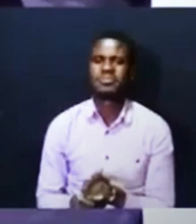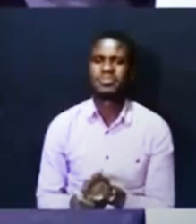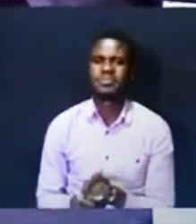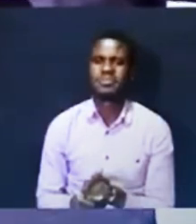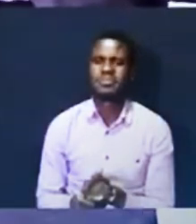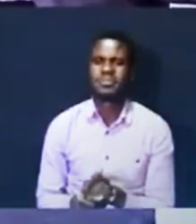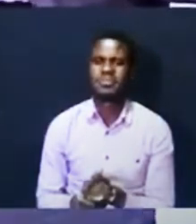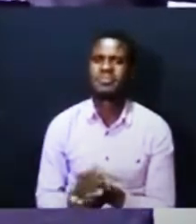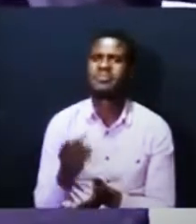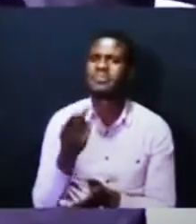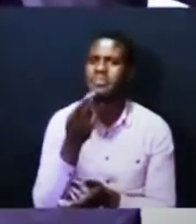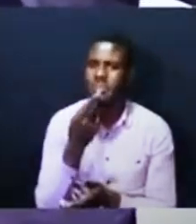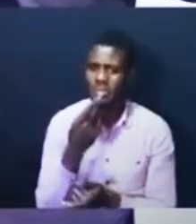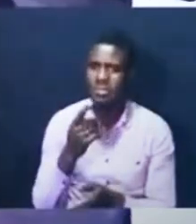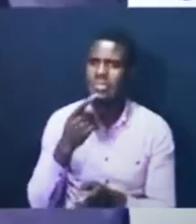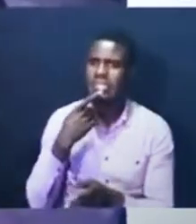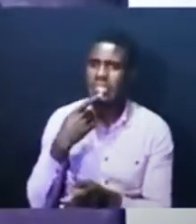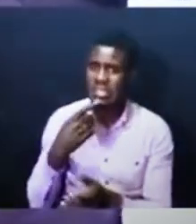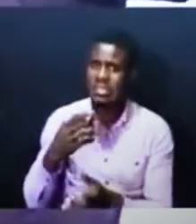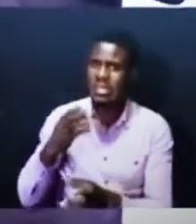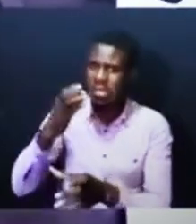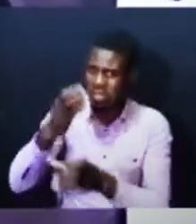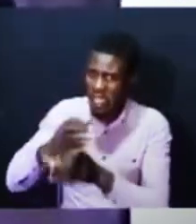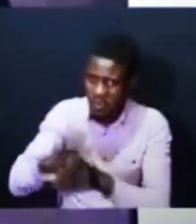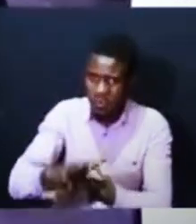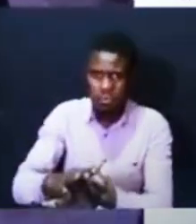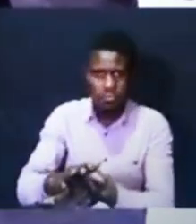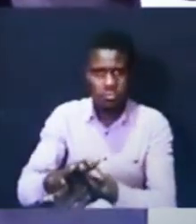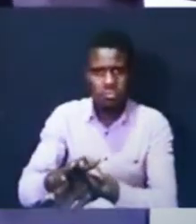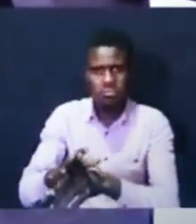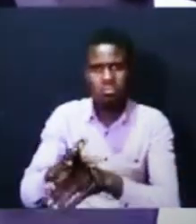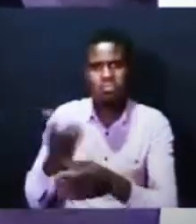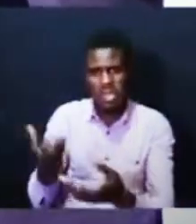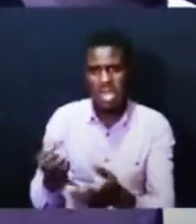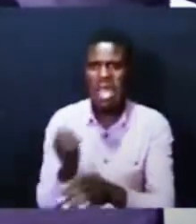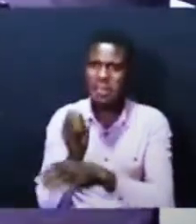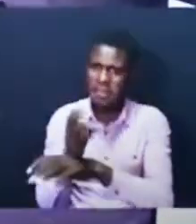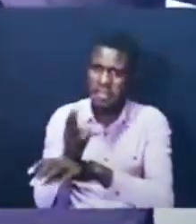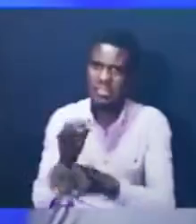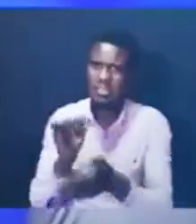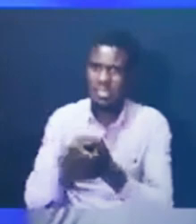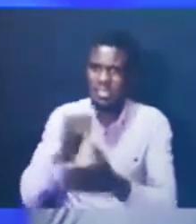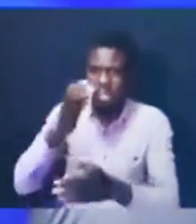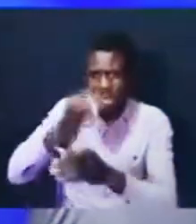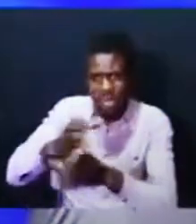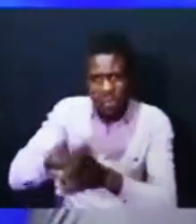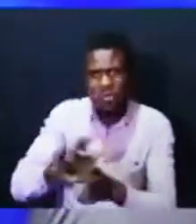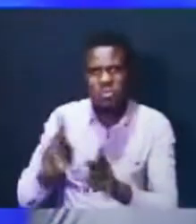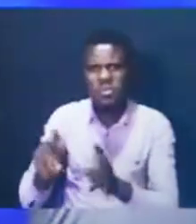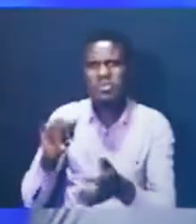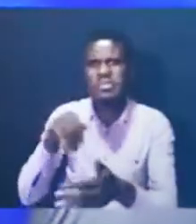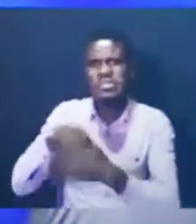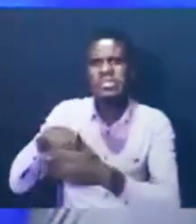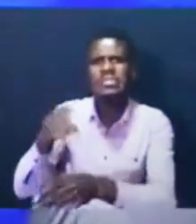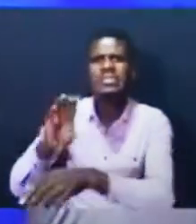Now, Paul says that watch out for such people. Those who cause division in the